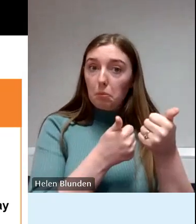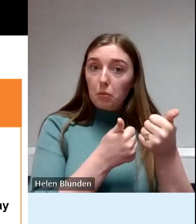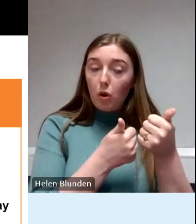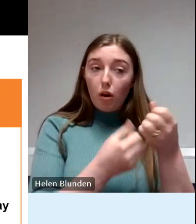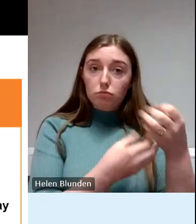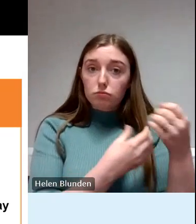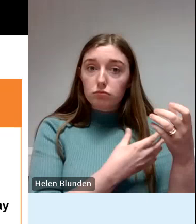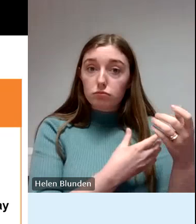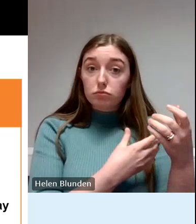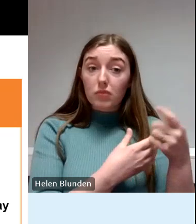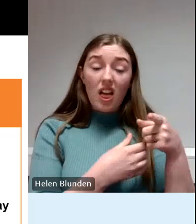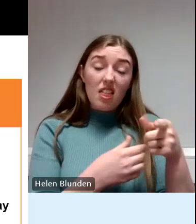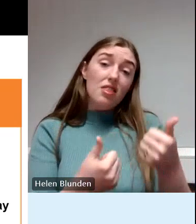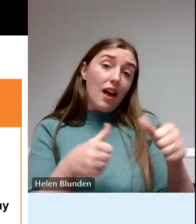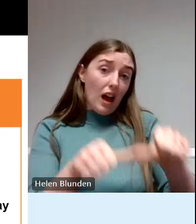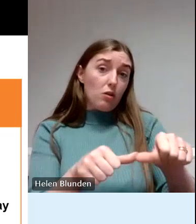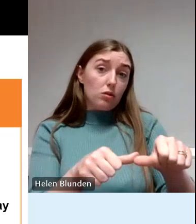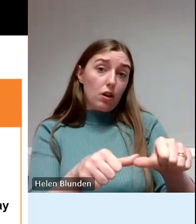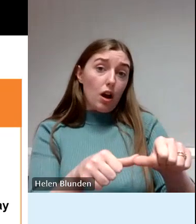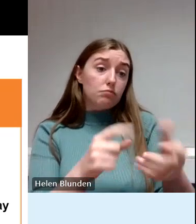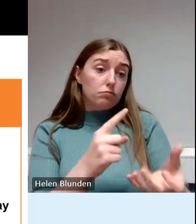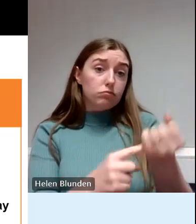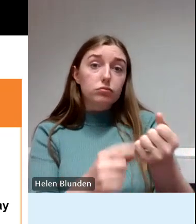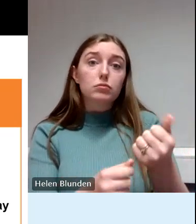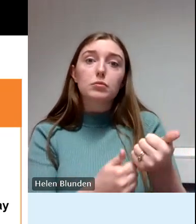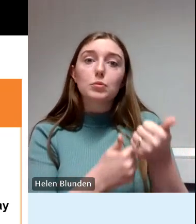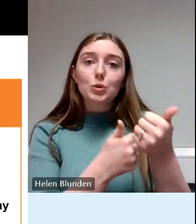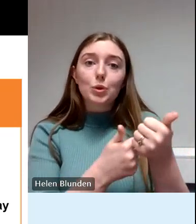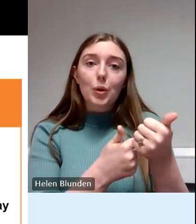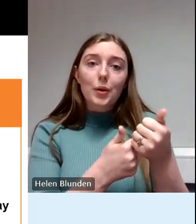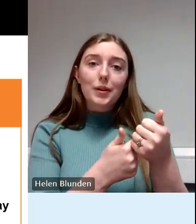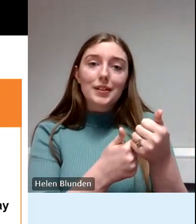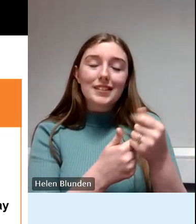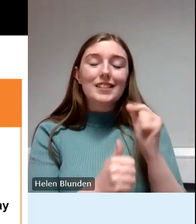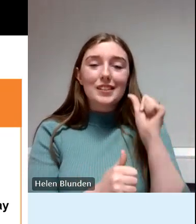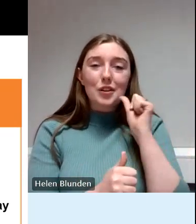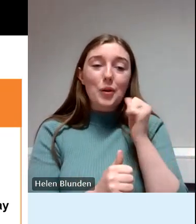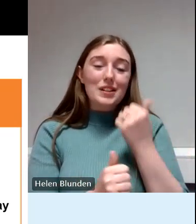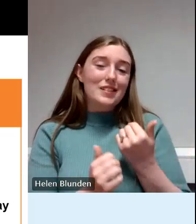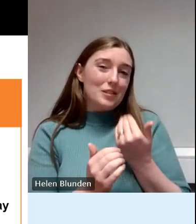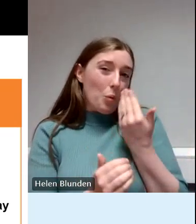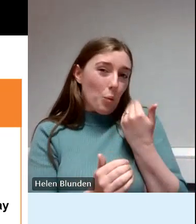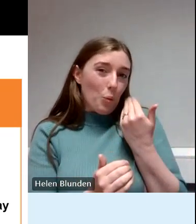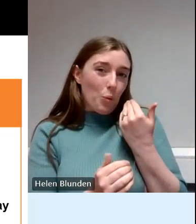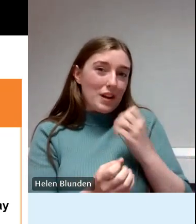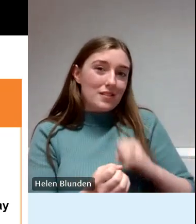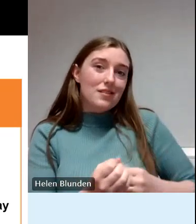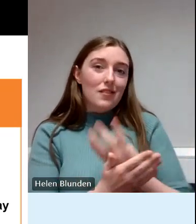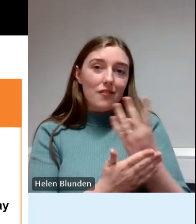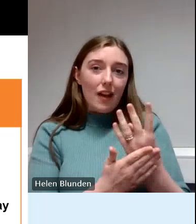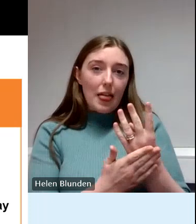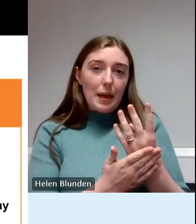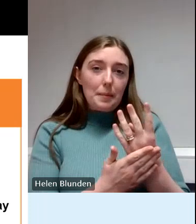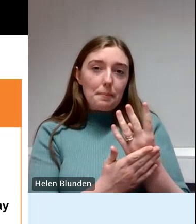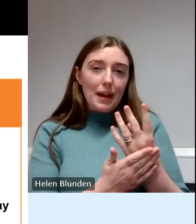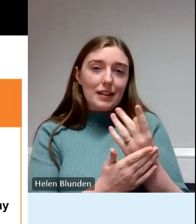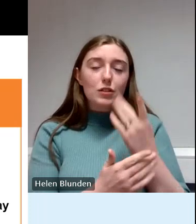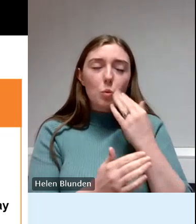And obviously it's early days, and so as we gradually build up a picture of those outcomes and those experience, we can tweak